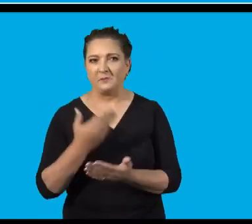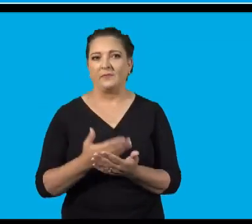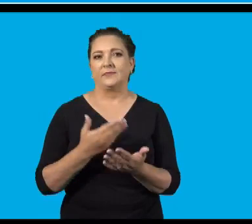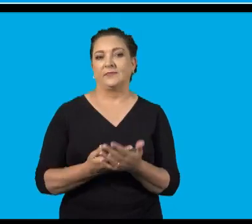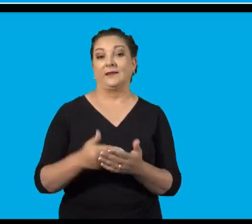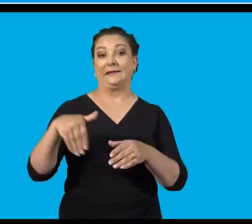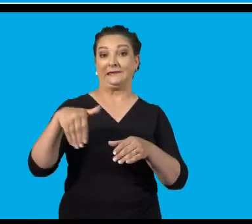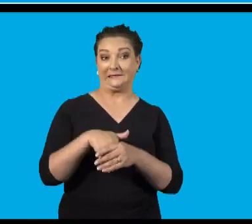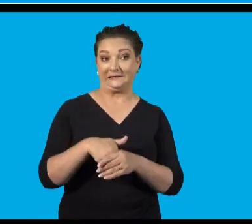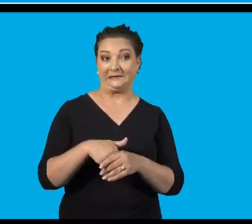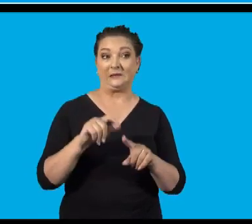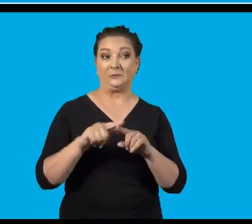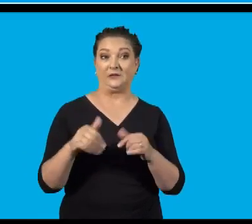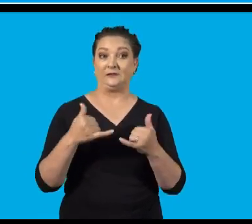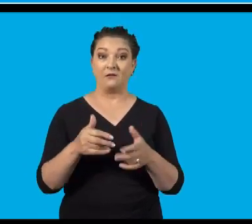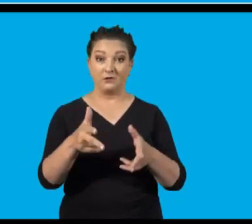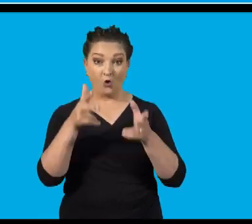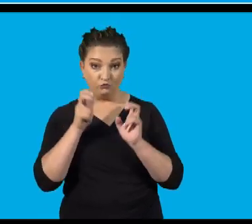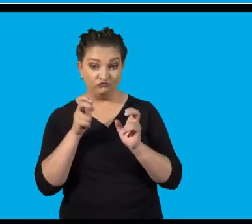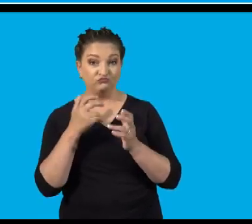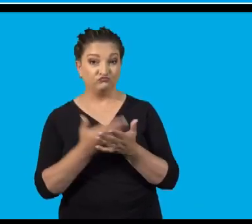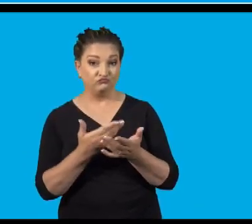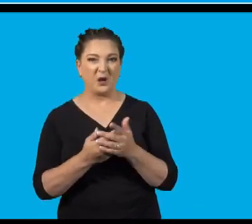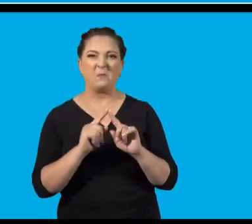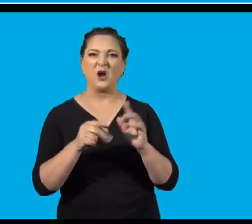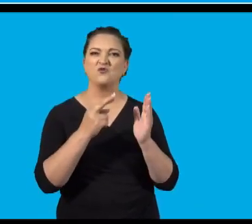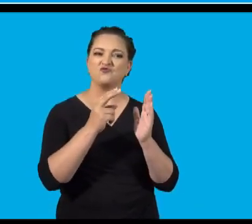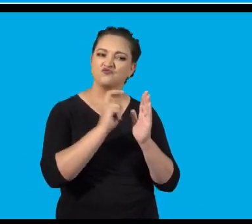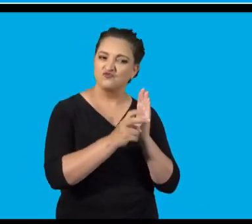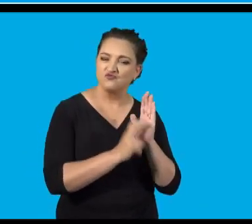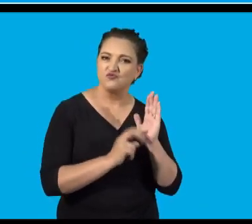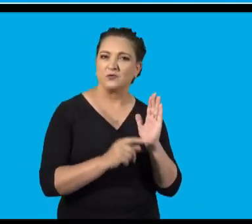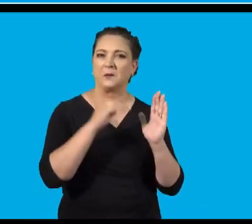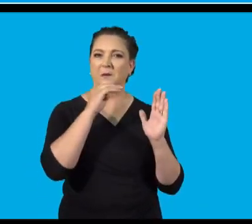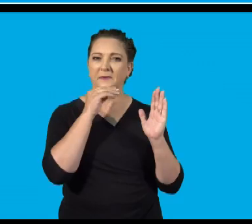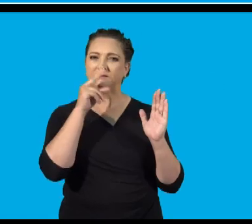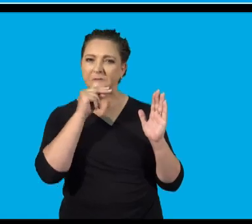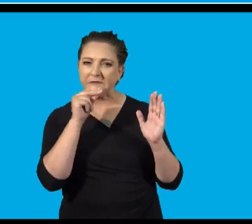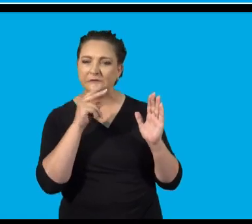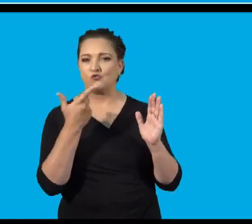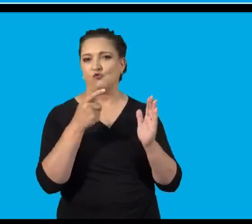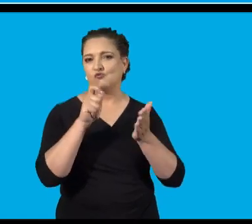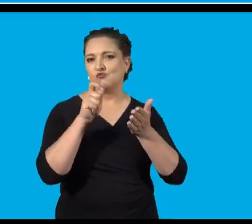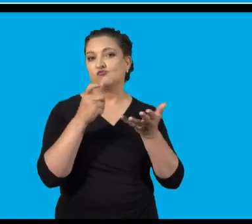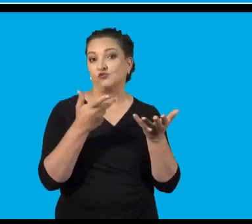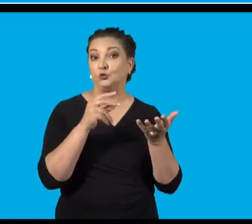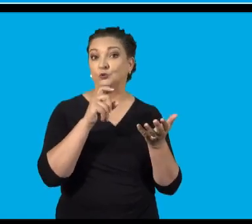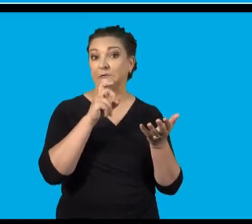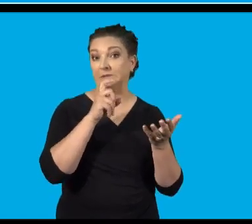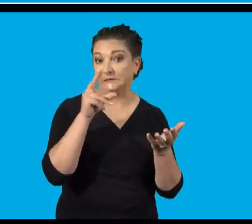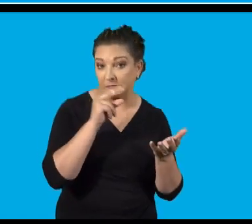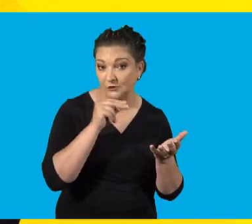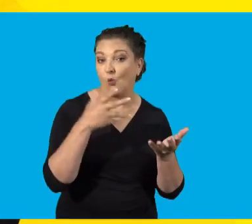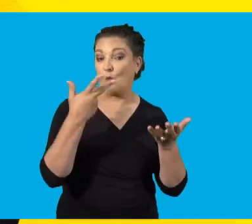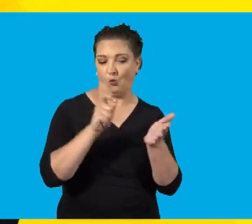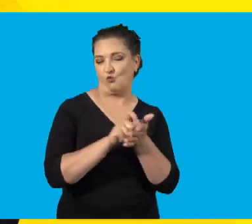Now, you know, language can be heard as well, but remember your grammar rules are how the speakers or how it is speakers